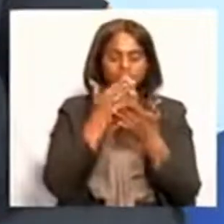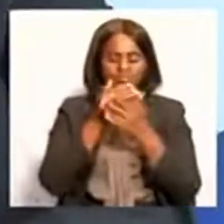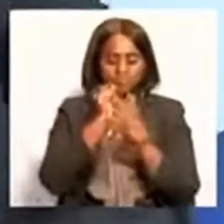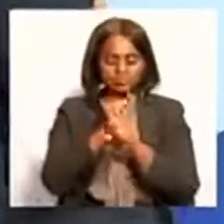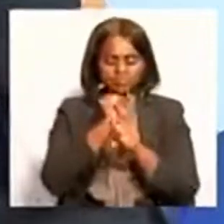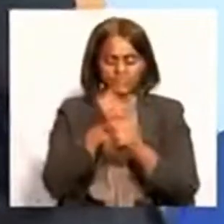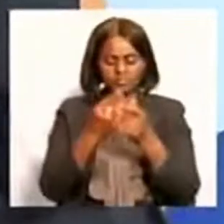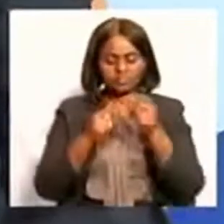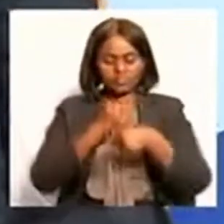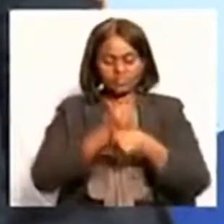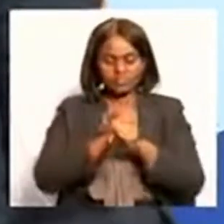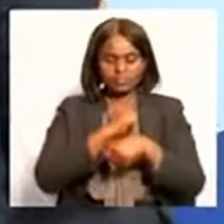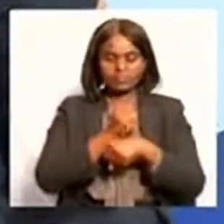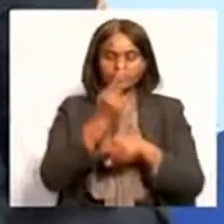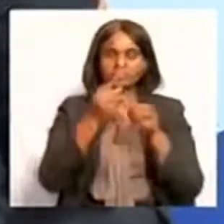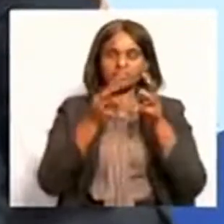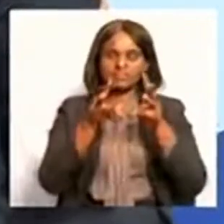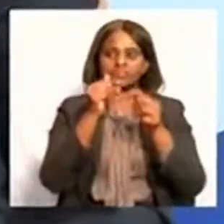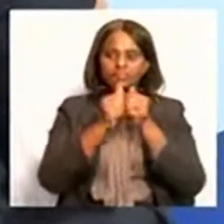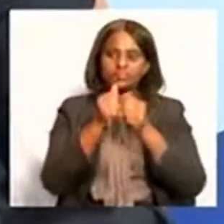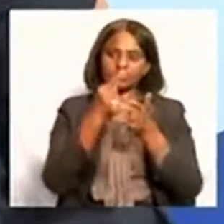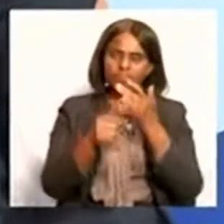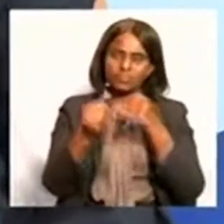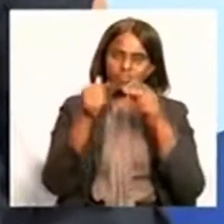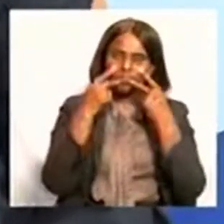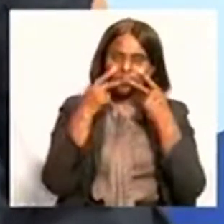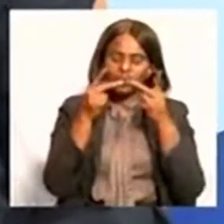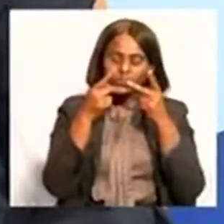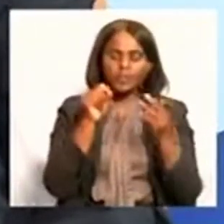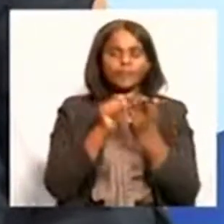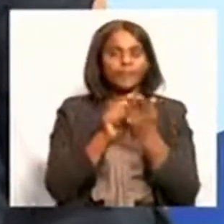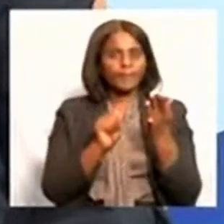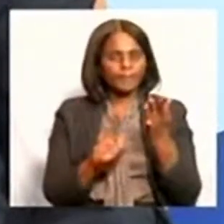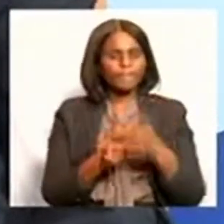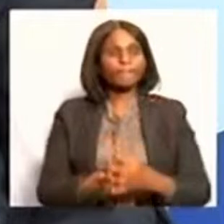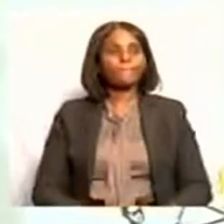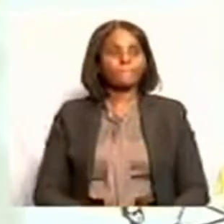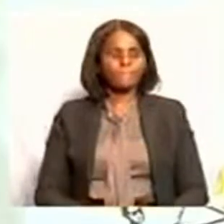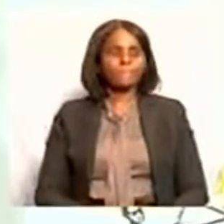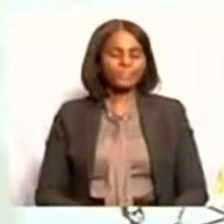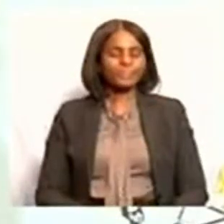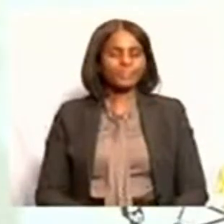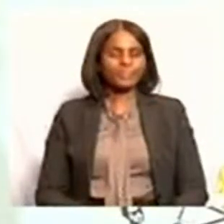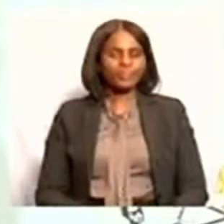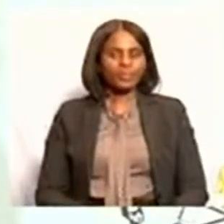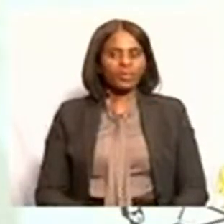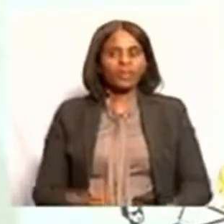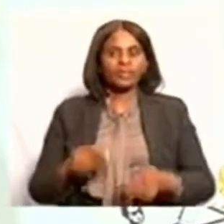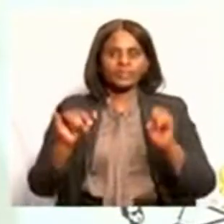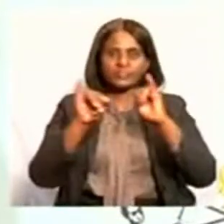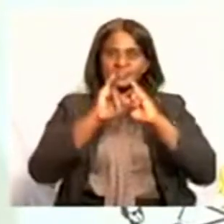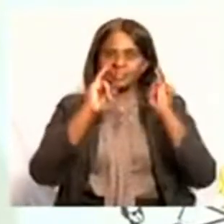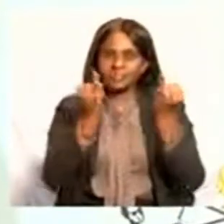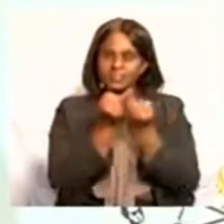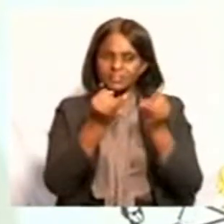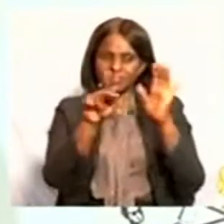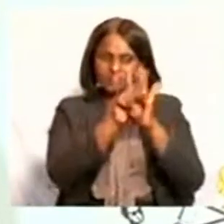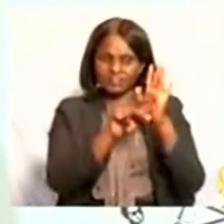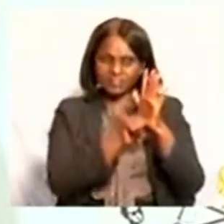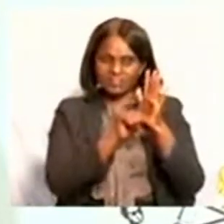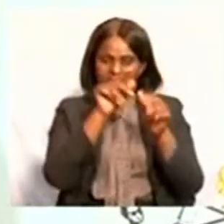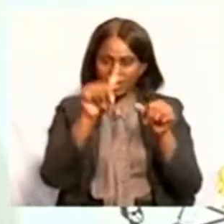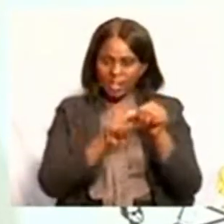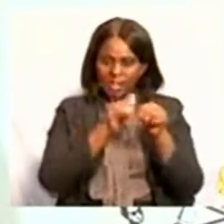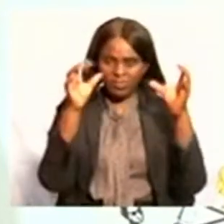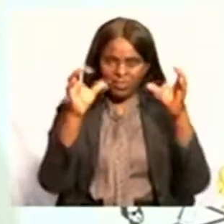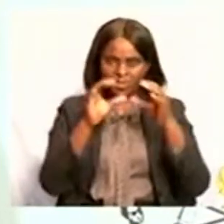So that is one way in which we build what? Public trust. Public trust. Okay. What is the institutional policy? I know in every